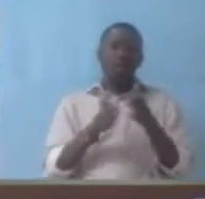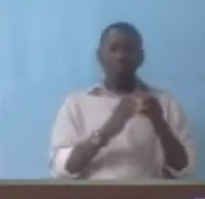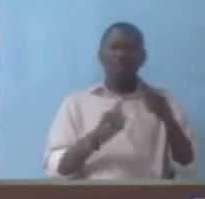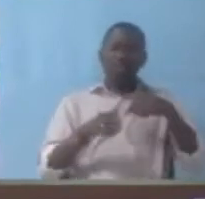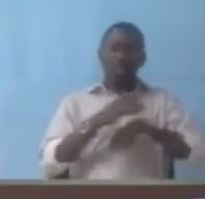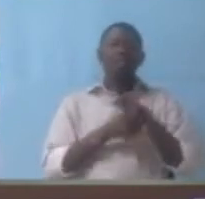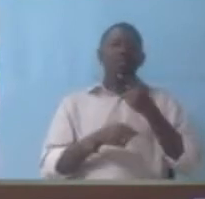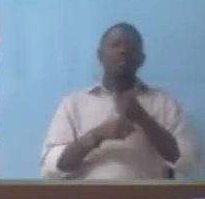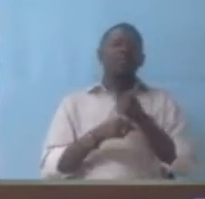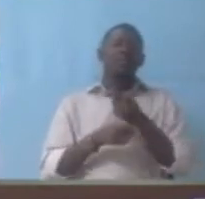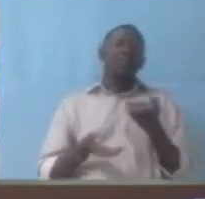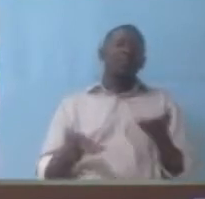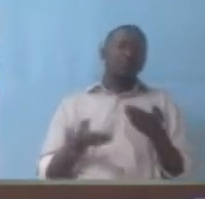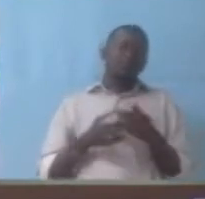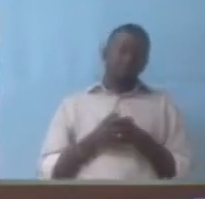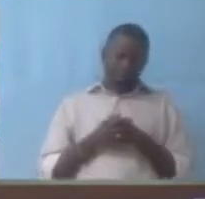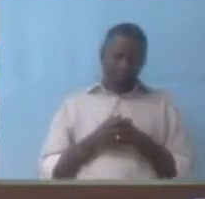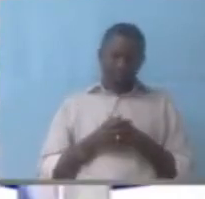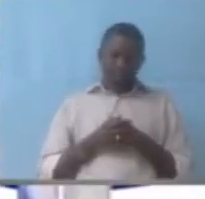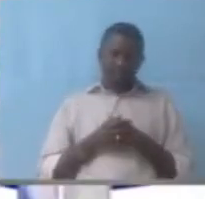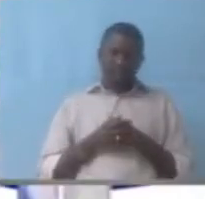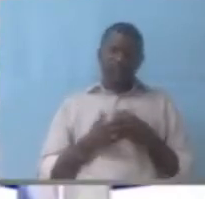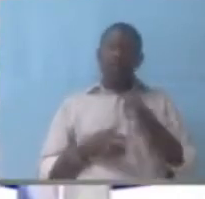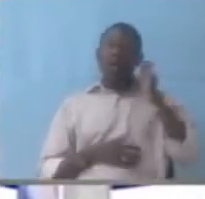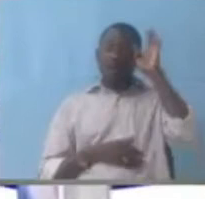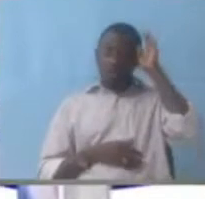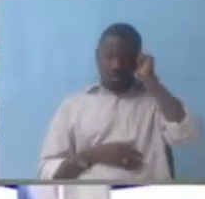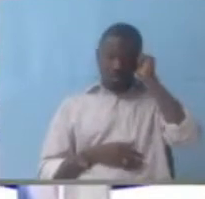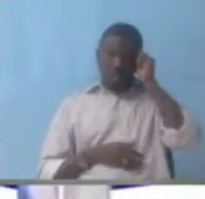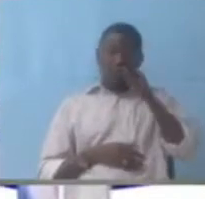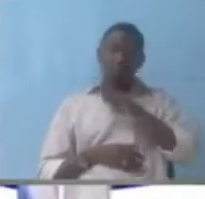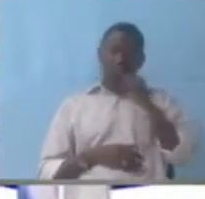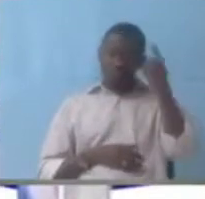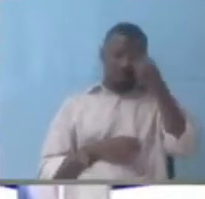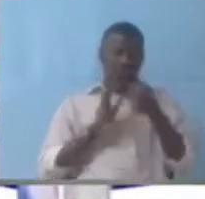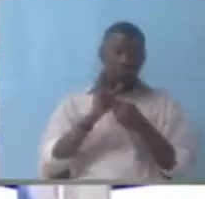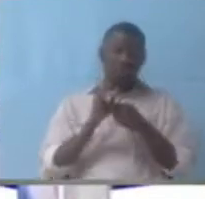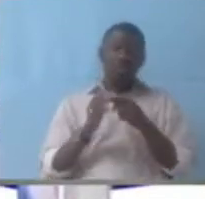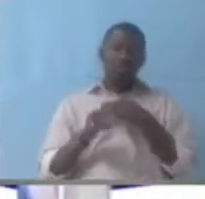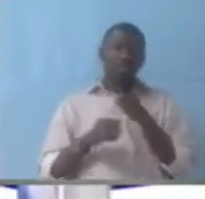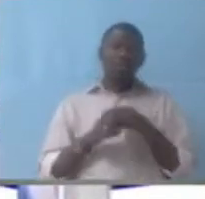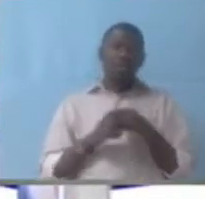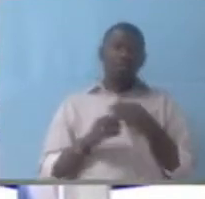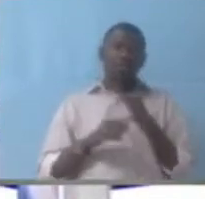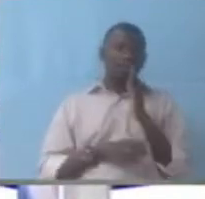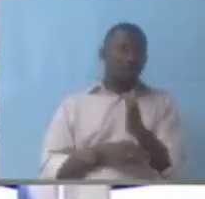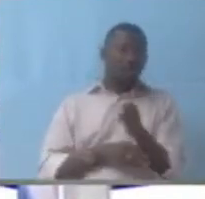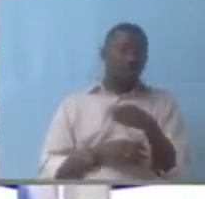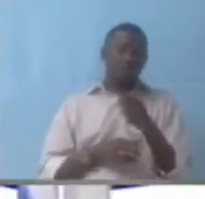ke kula me along sembela maralo nying banko kanya. I understand that you do not recognize or did not recognize the legitimacy of